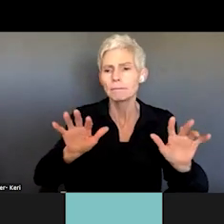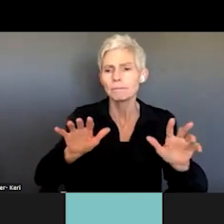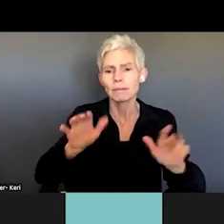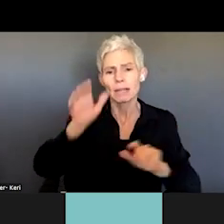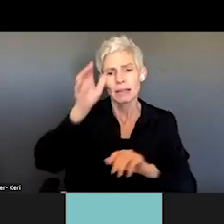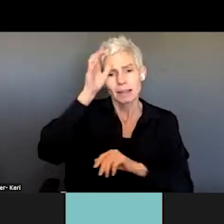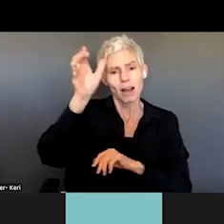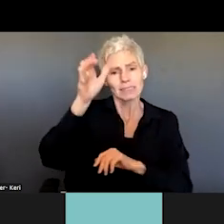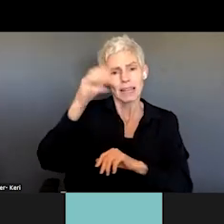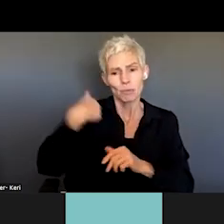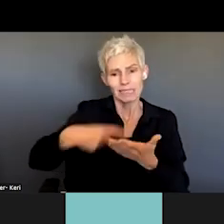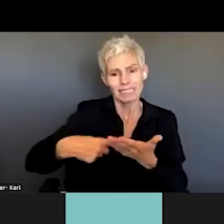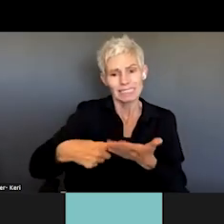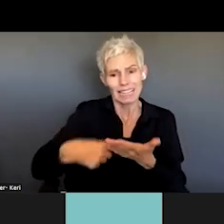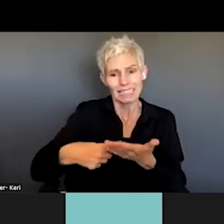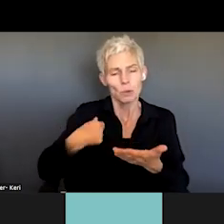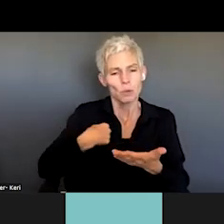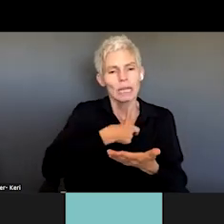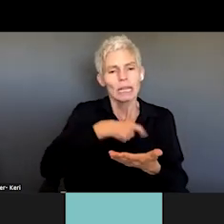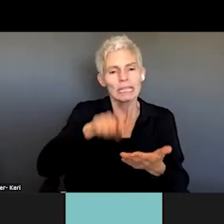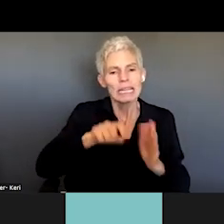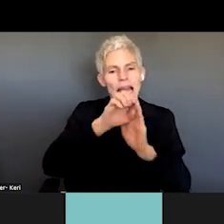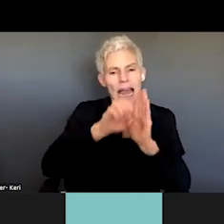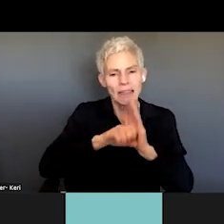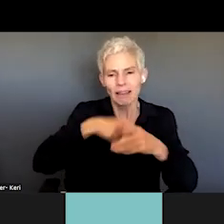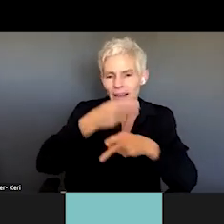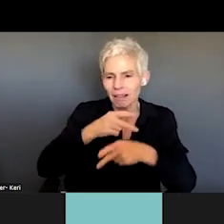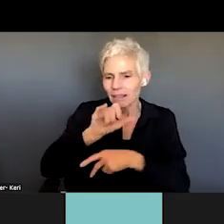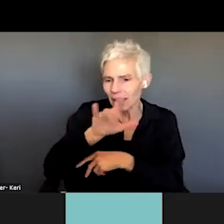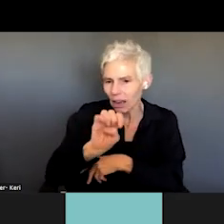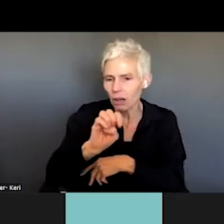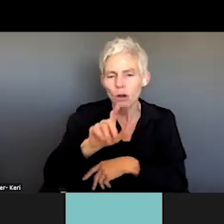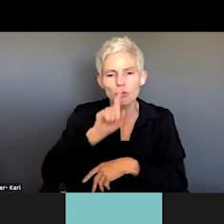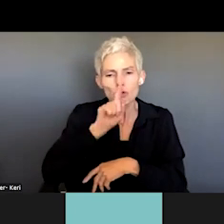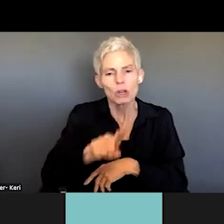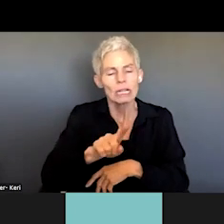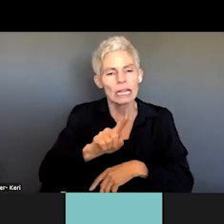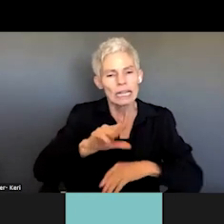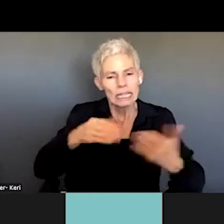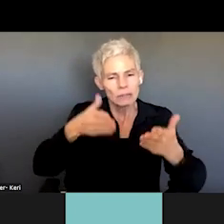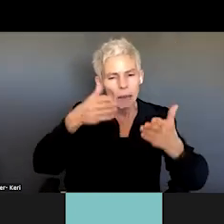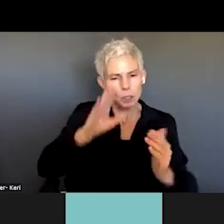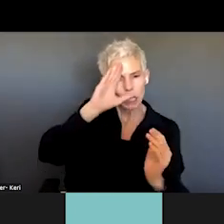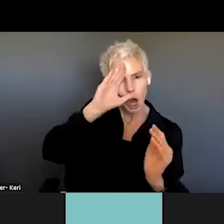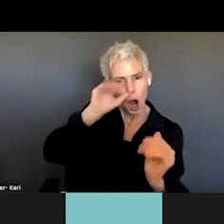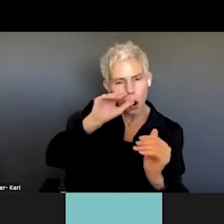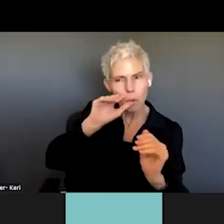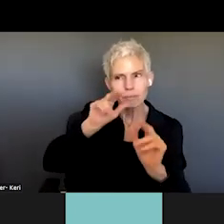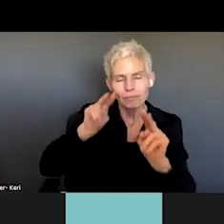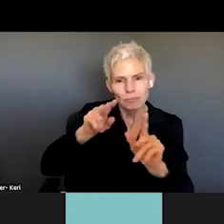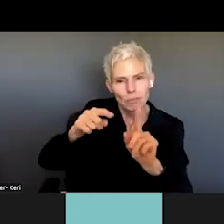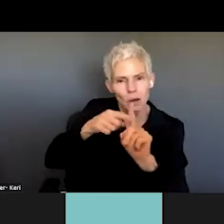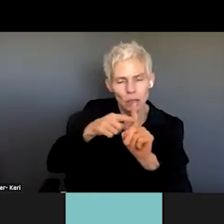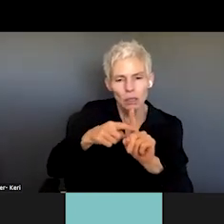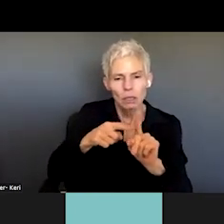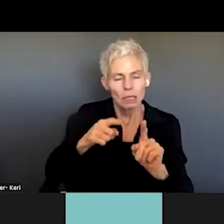concepts that we're discussing here, that we need ethical care that really injects a bunch of hope in the recovery of somebody who's struggling with a